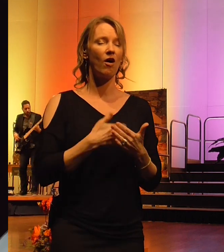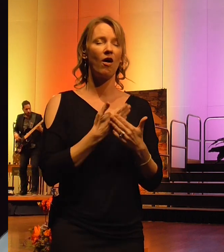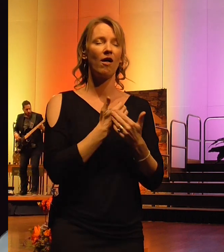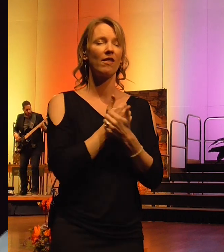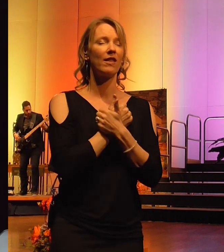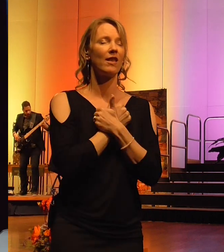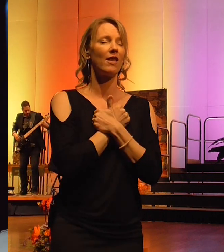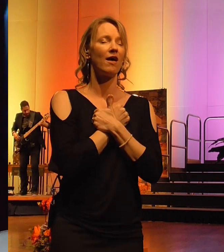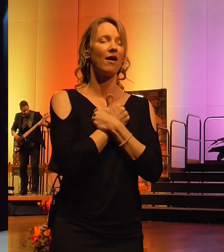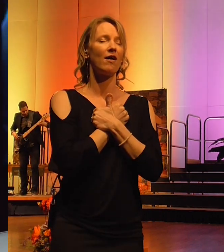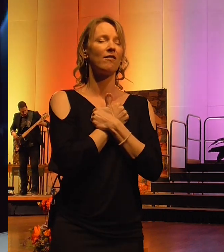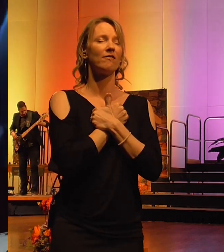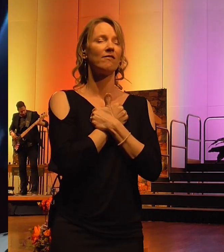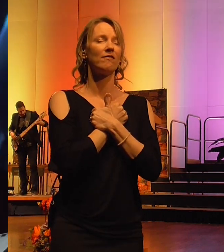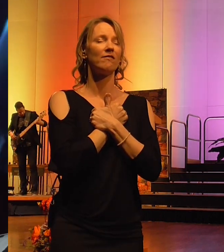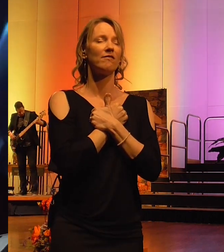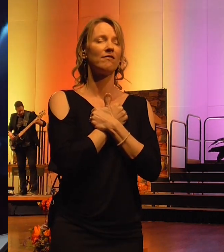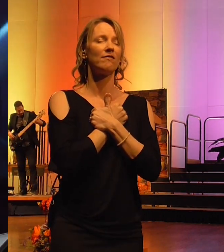all the love,